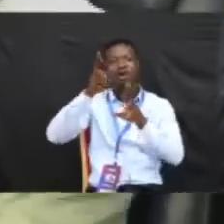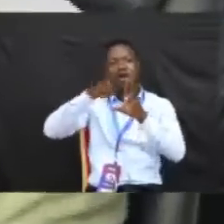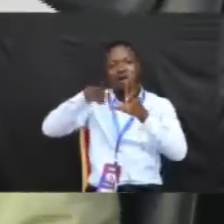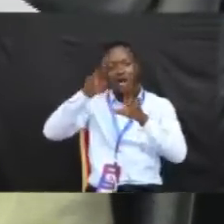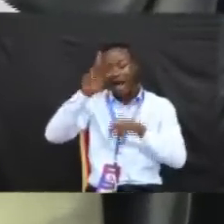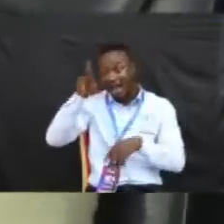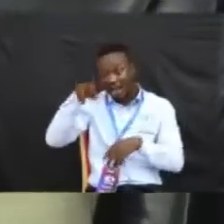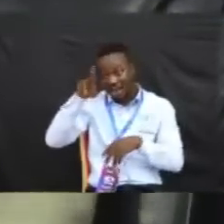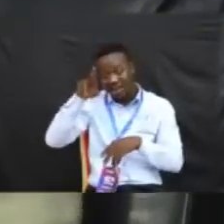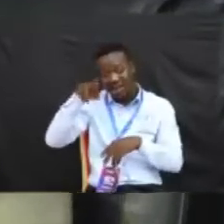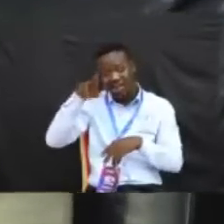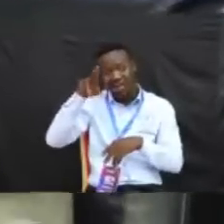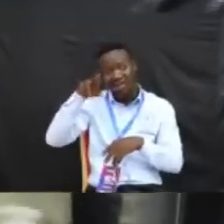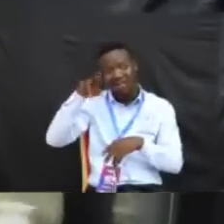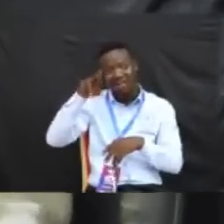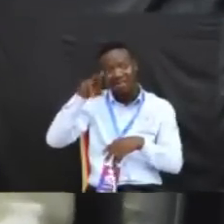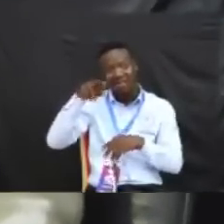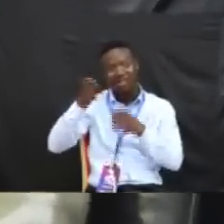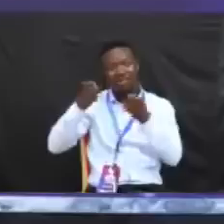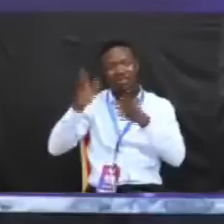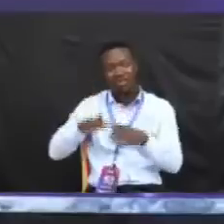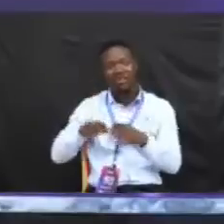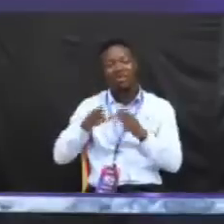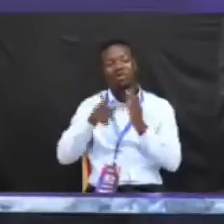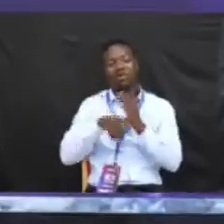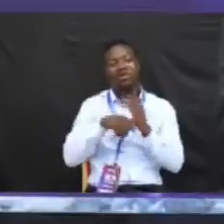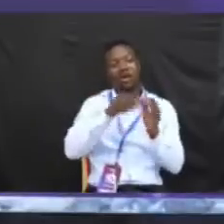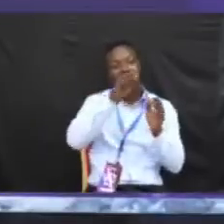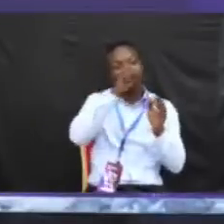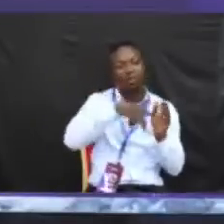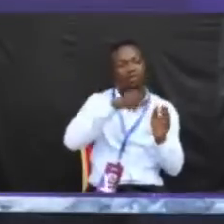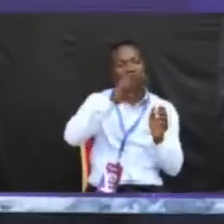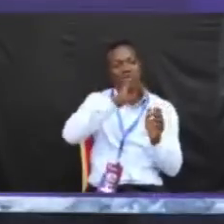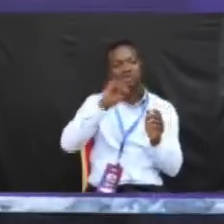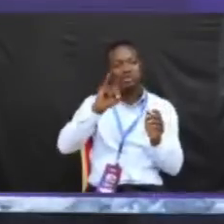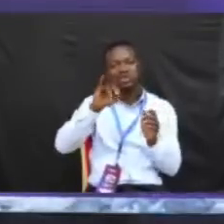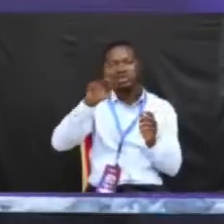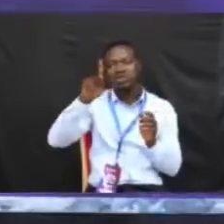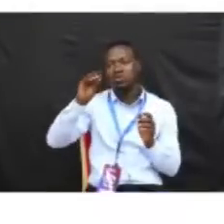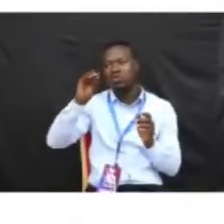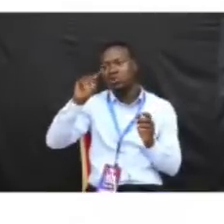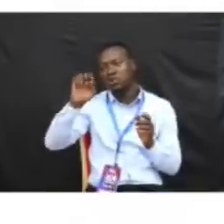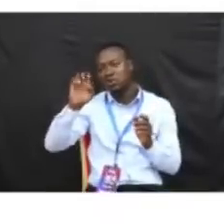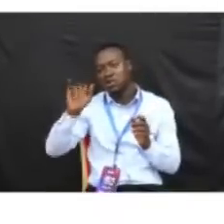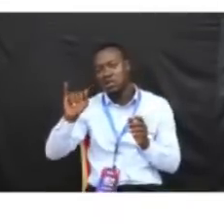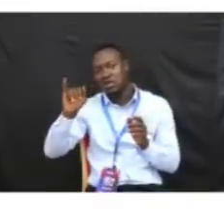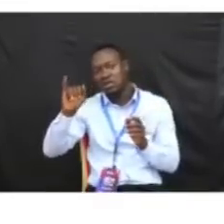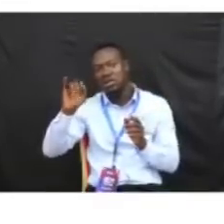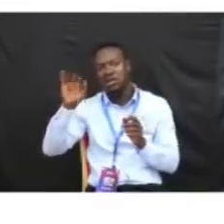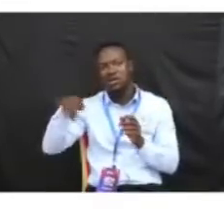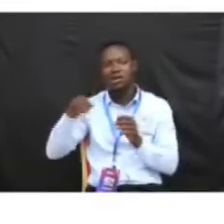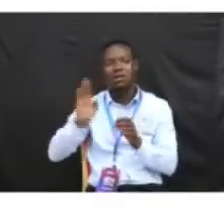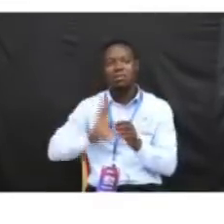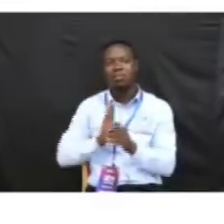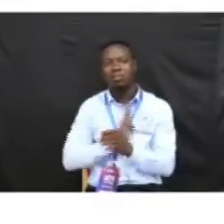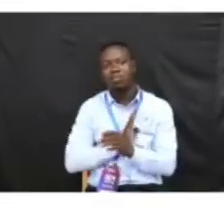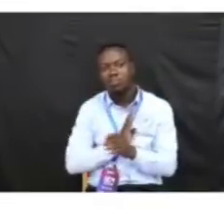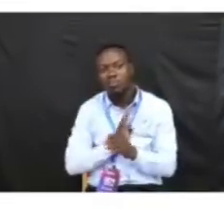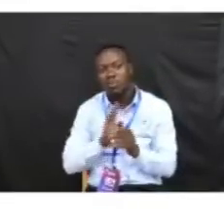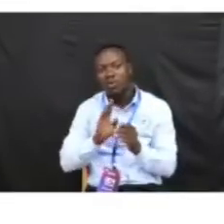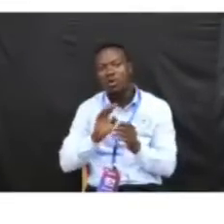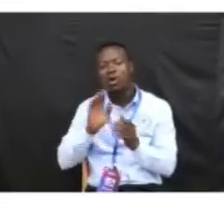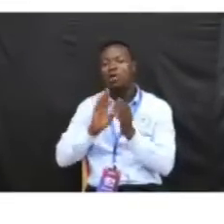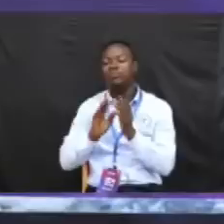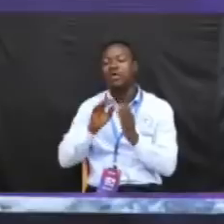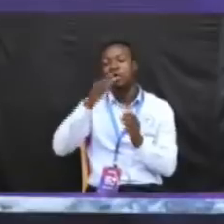and a shaman area head Apostle Ni Isaac Gani uh Bono Anahu regional